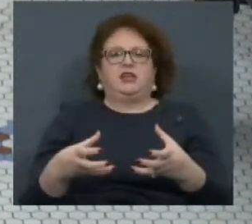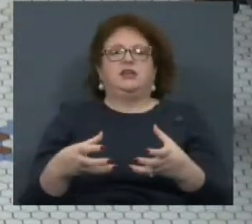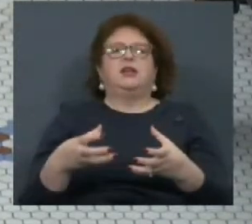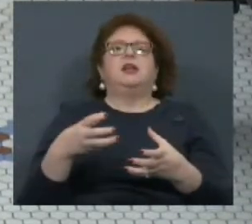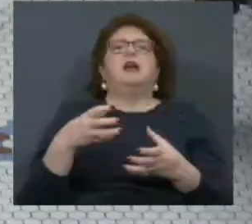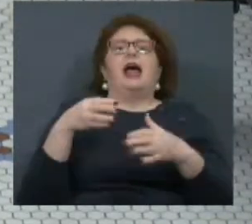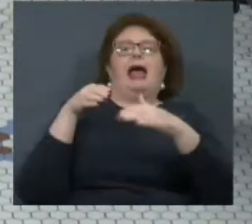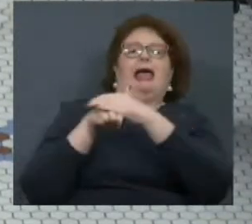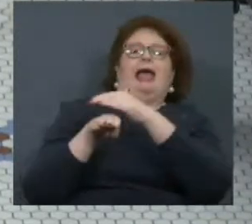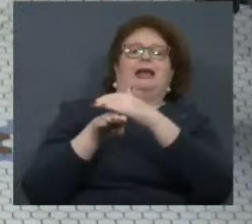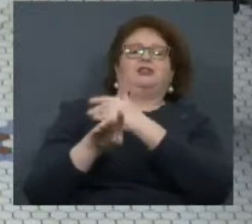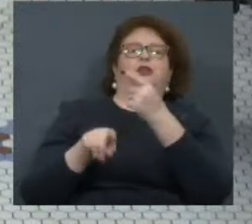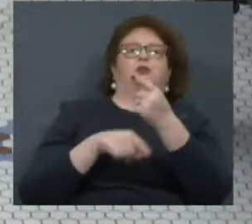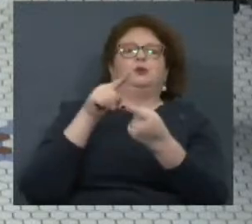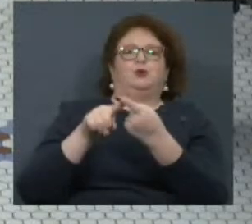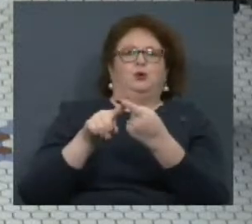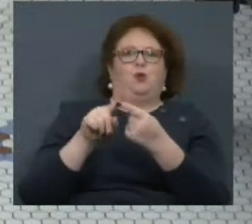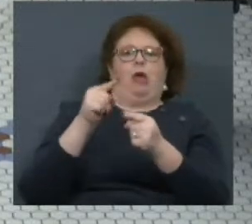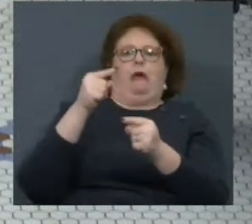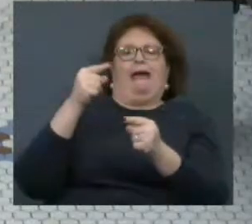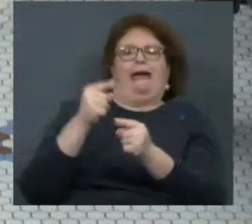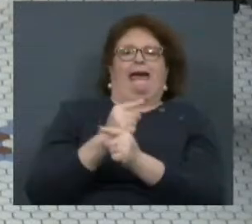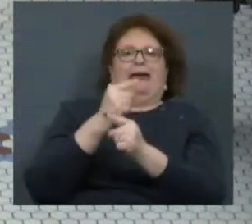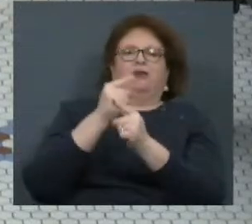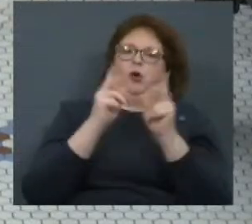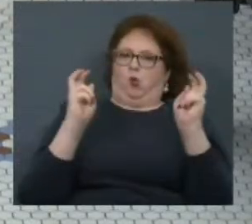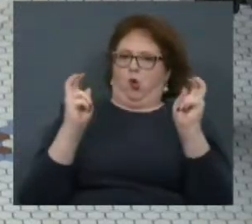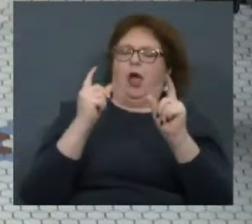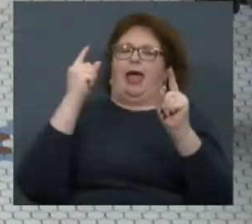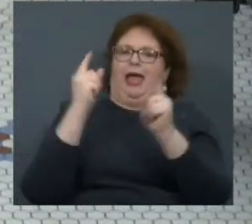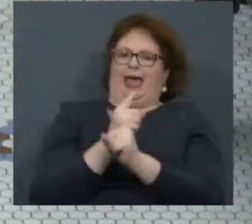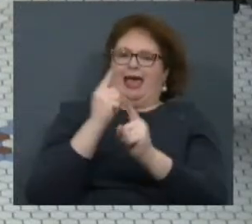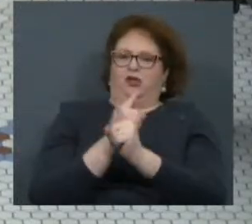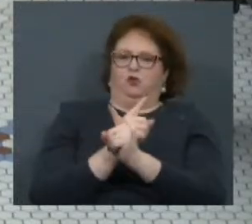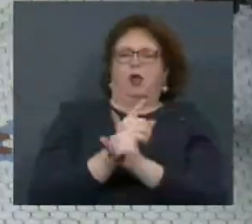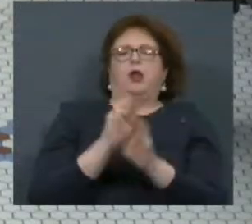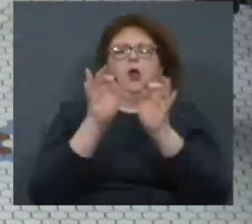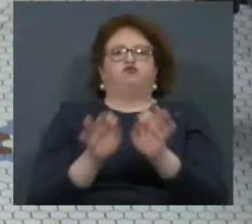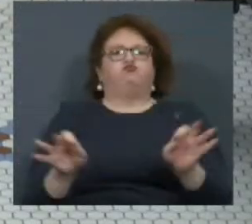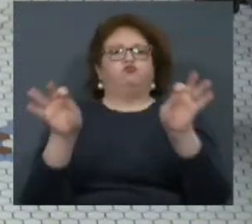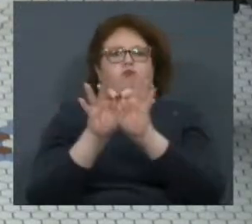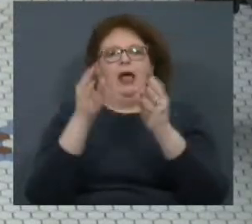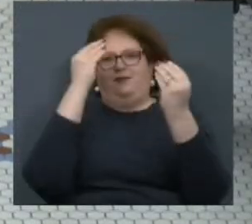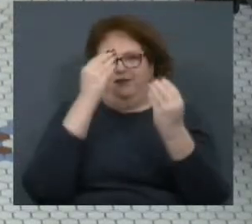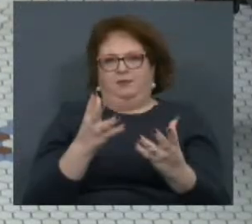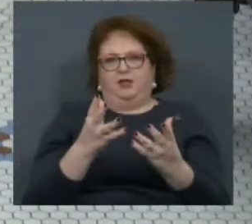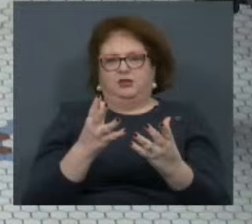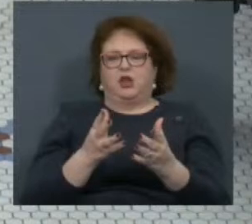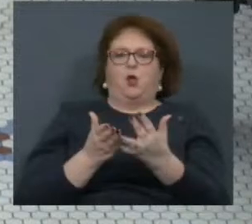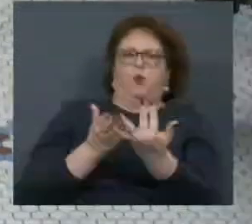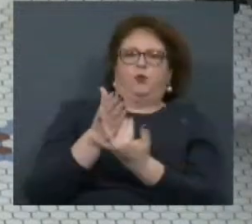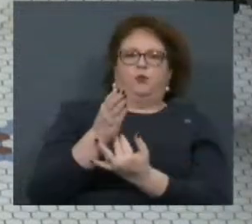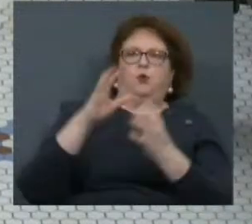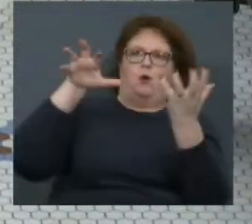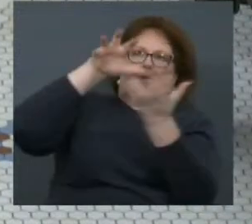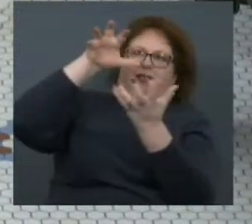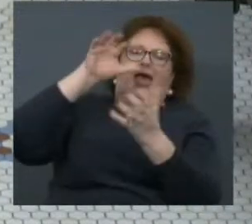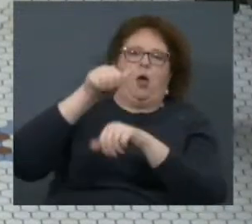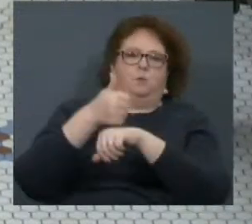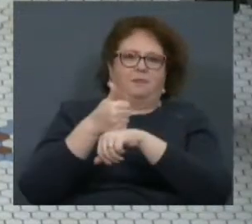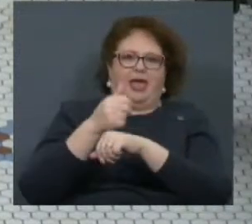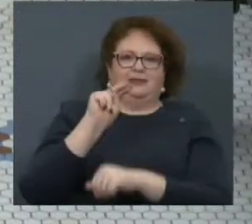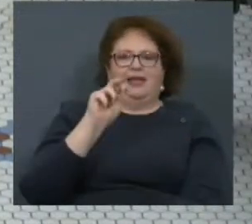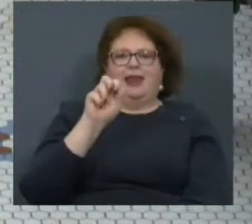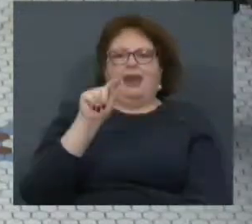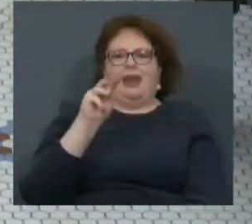accurate, quote unquote, accurate, relevant information via cloud-based network of